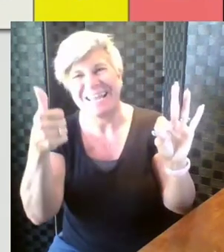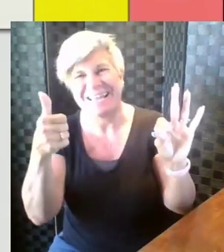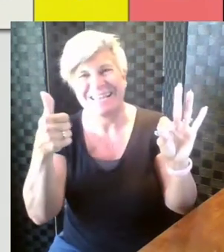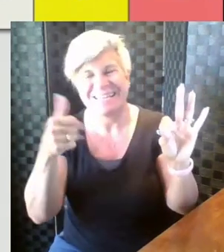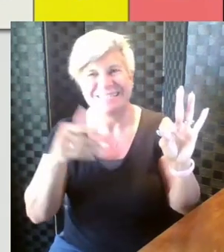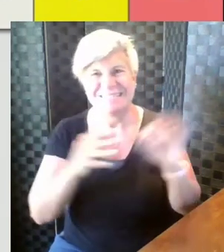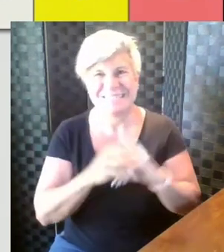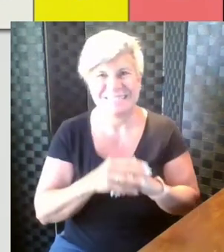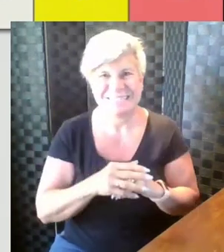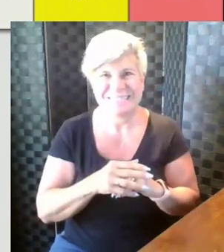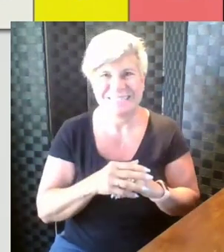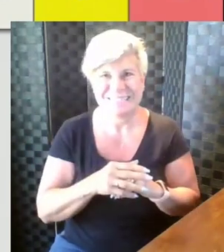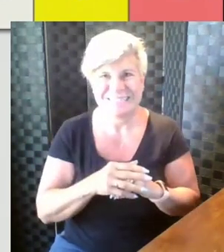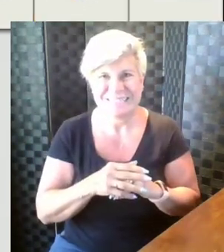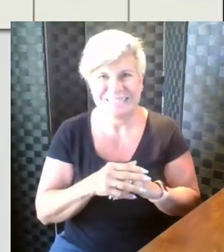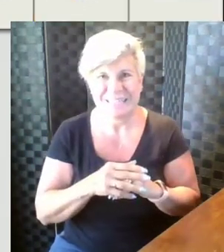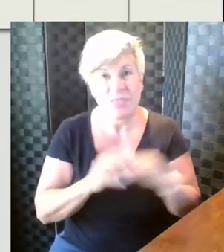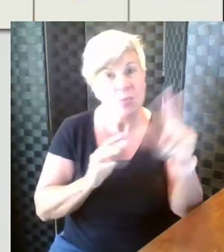10,